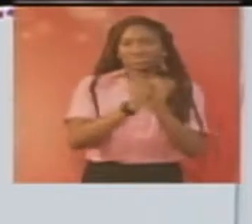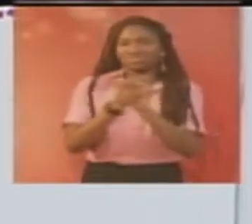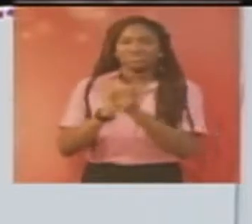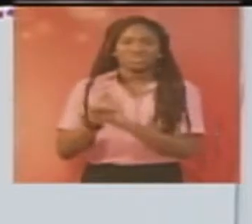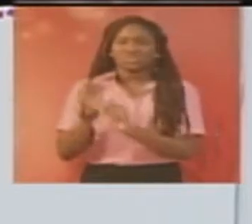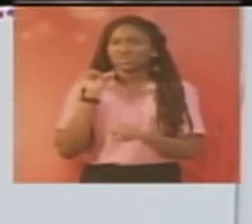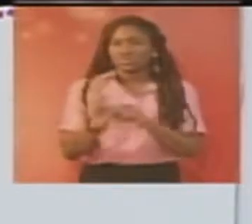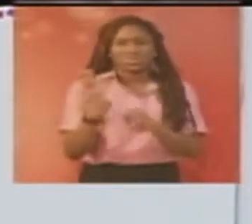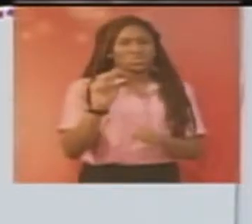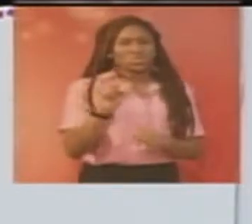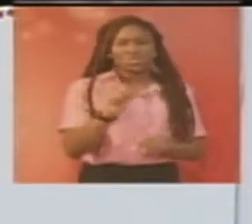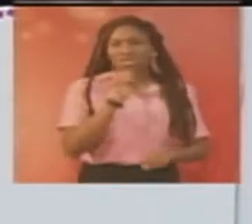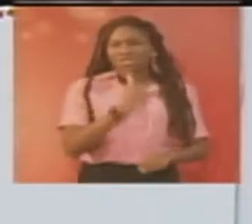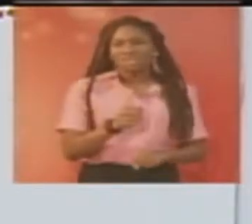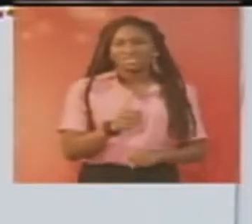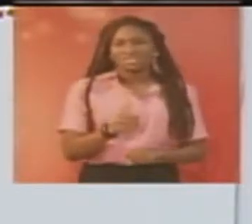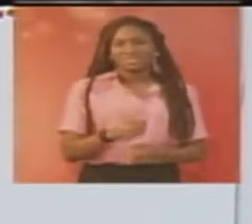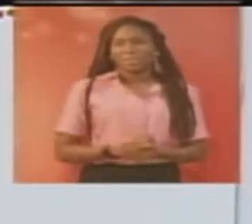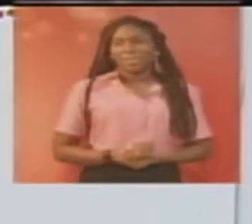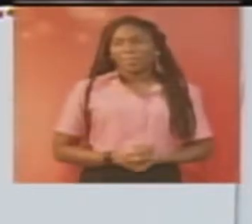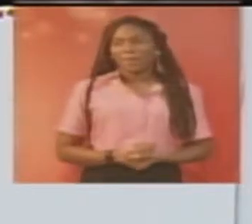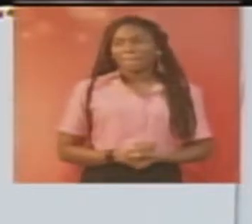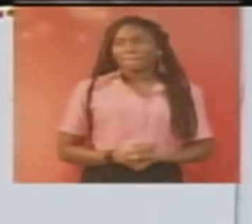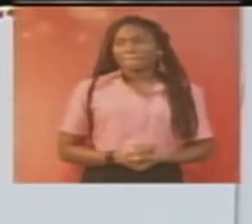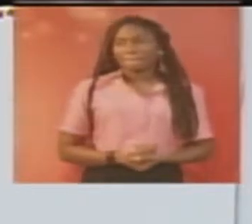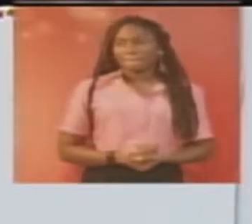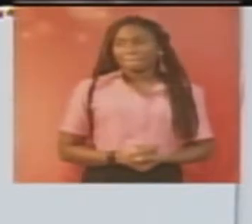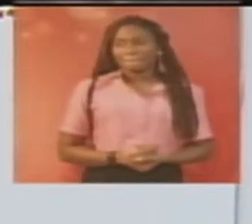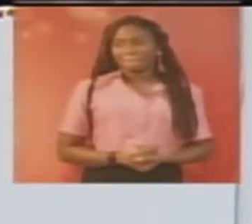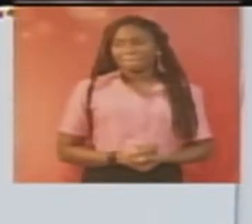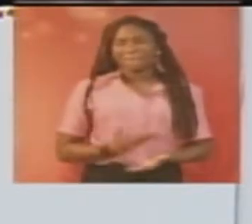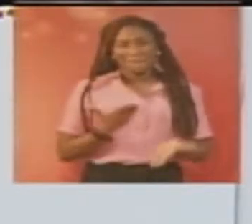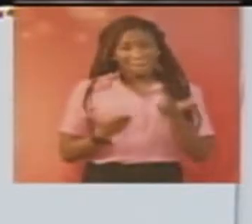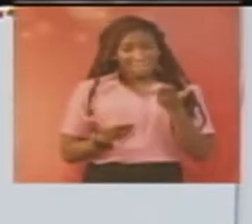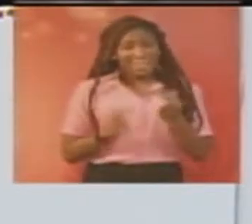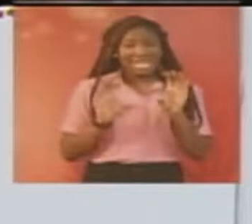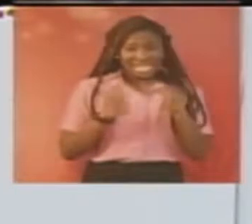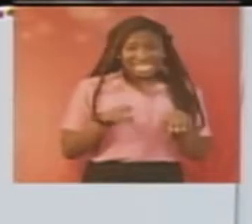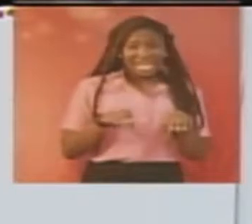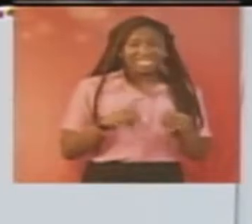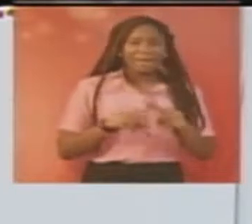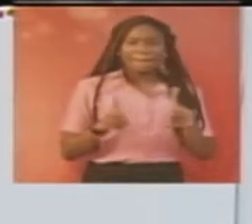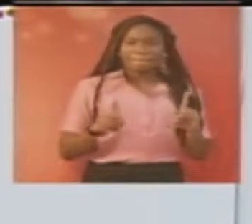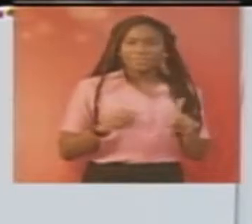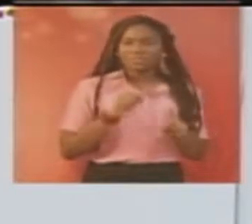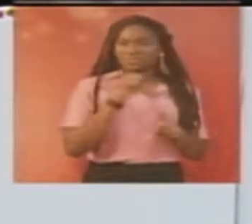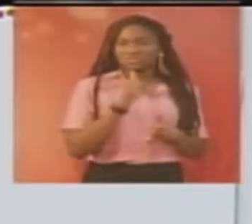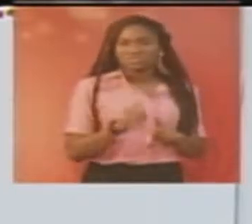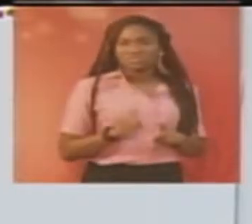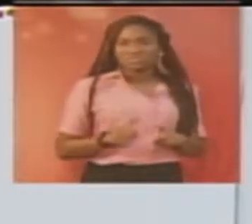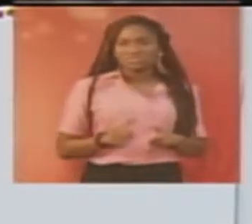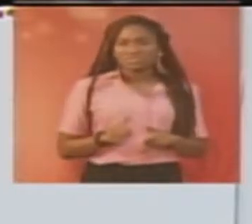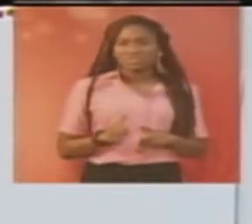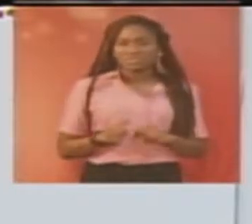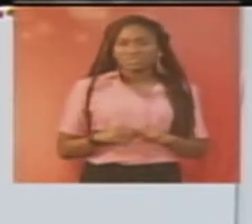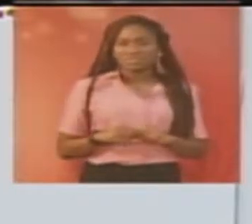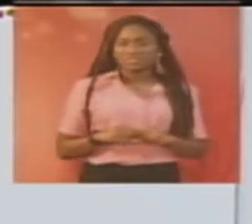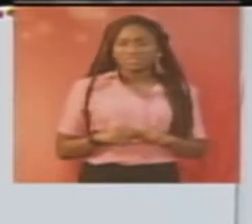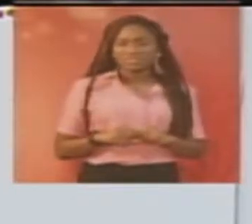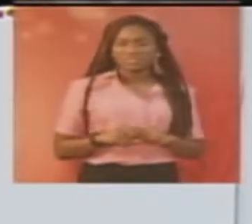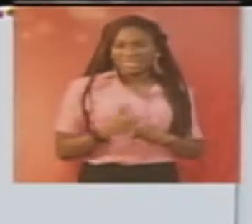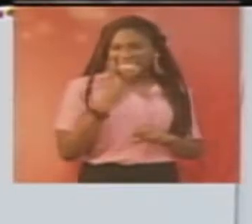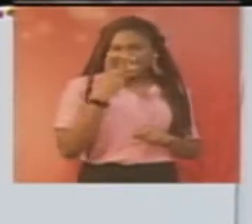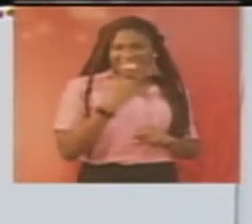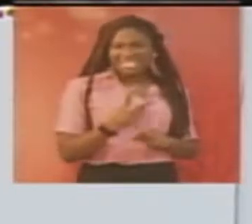of large, although coronaviruses can recombine as well, we're not seeing that sort of type of